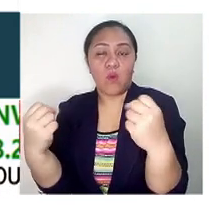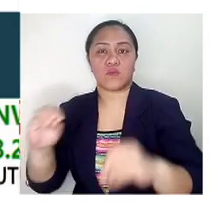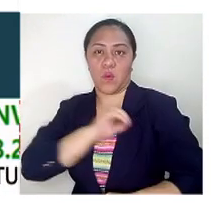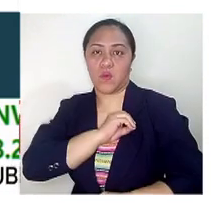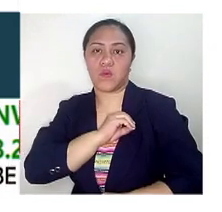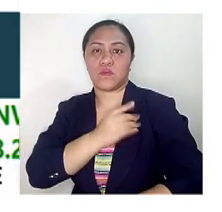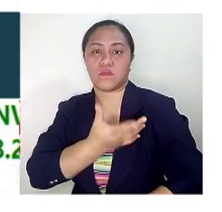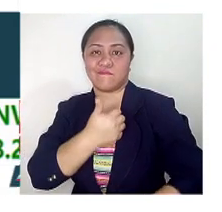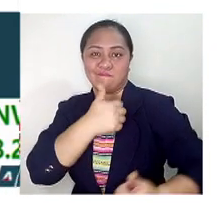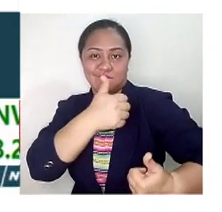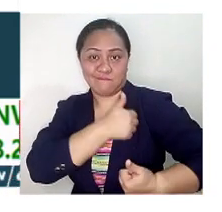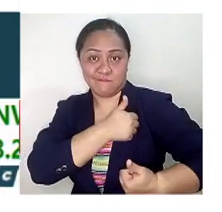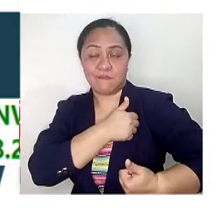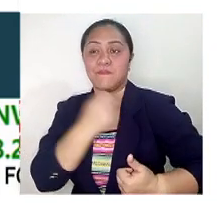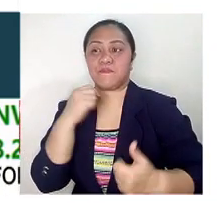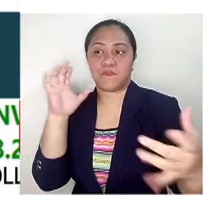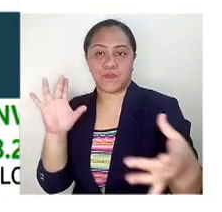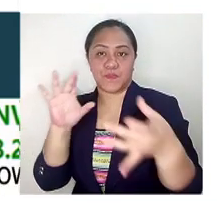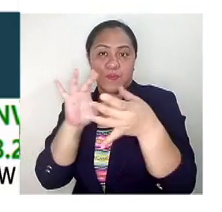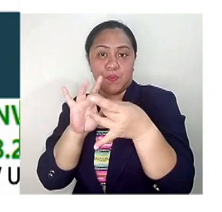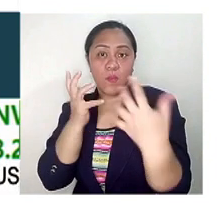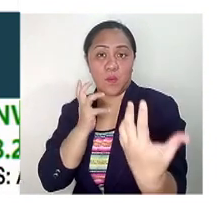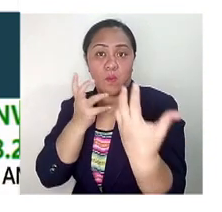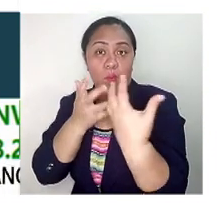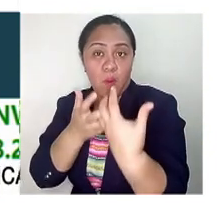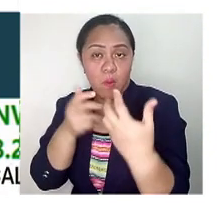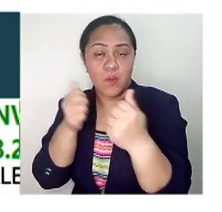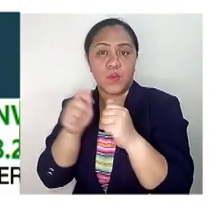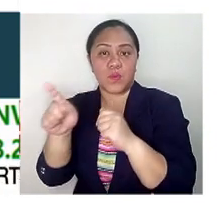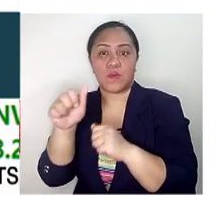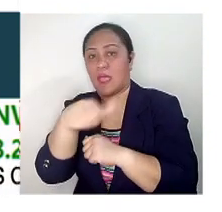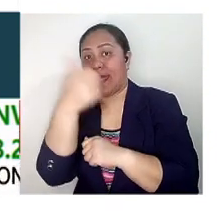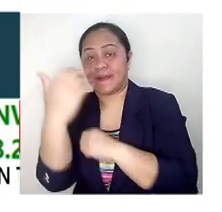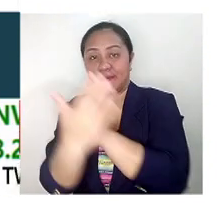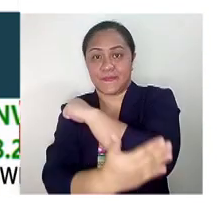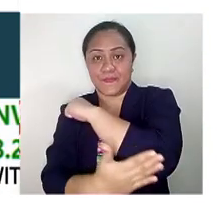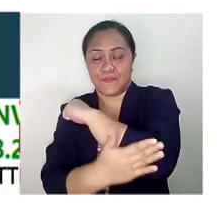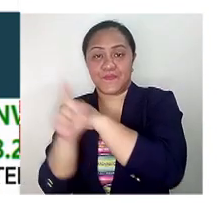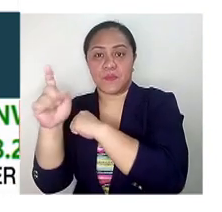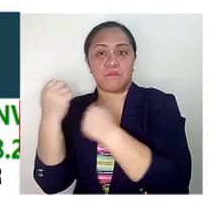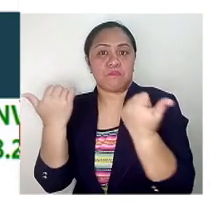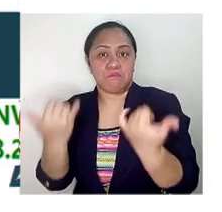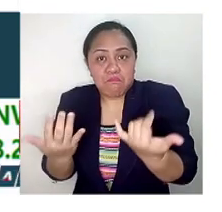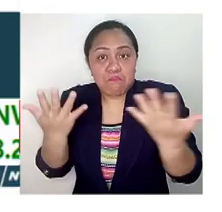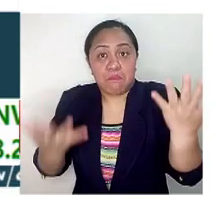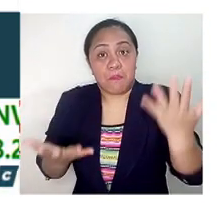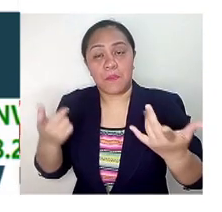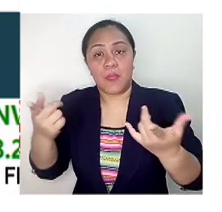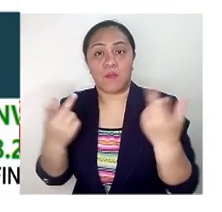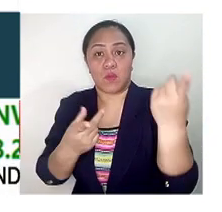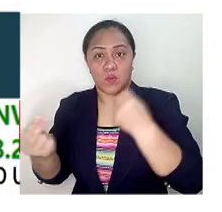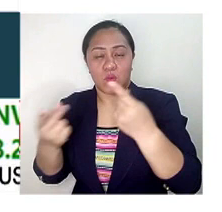or engaging in closer alliances with other like-minded countries, no? Something needs to be done in order to address